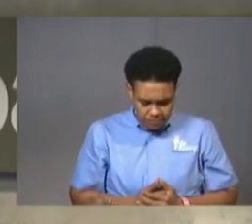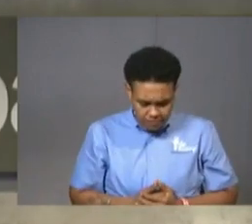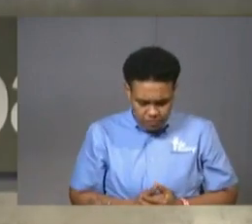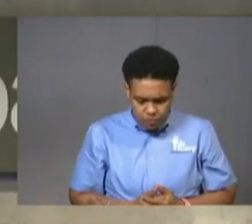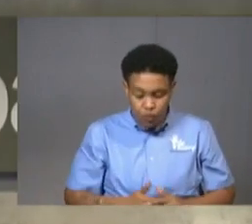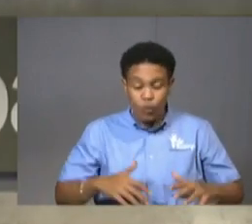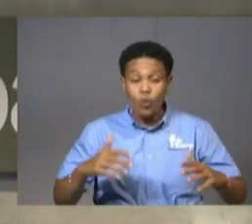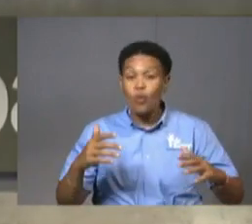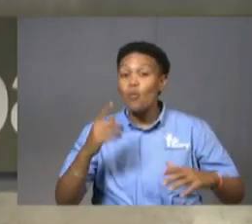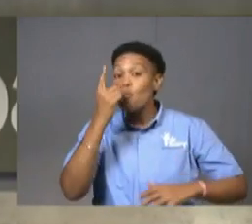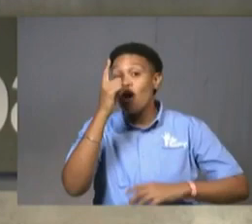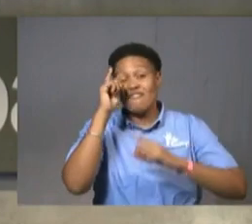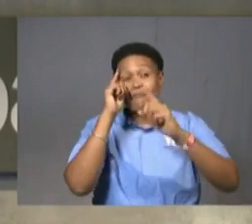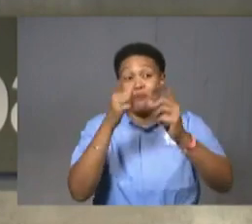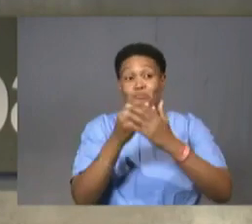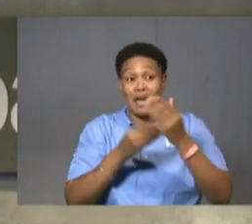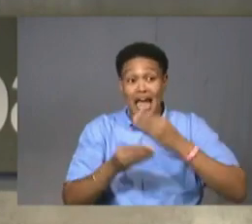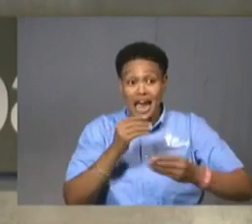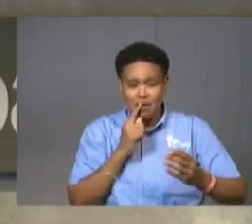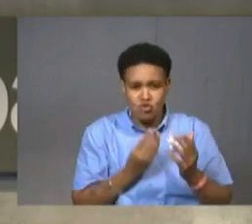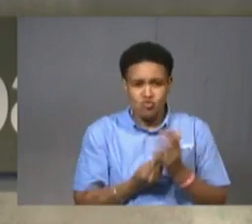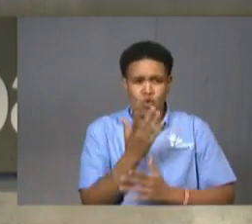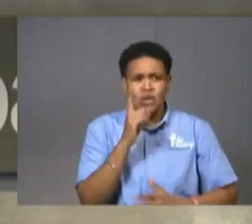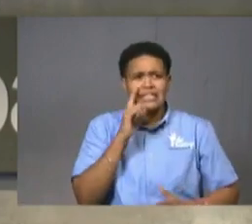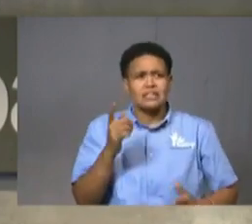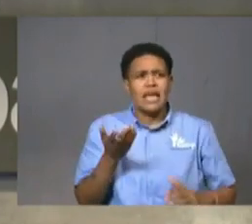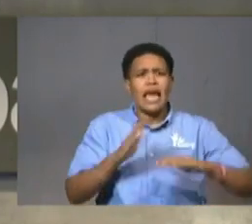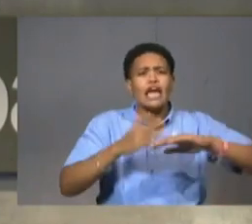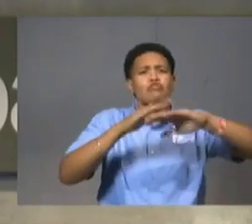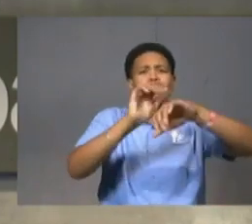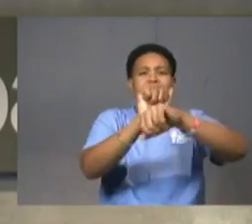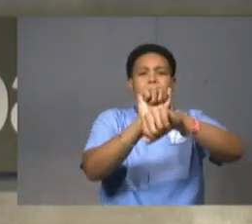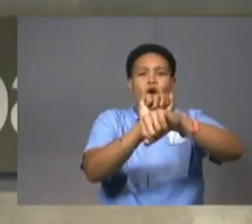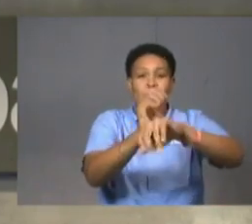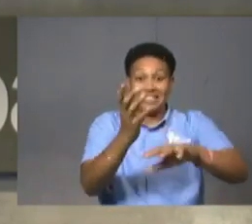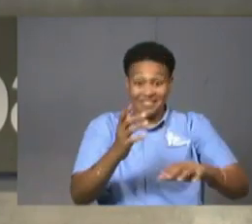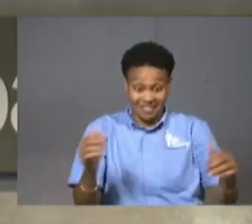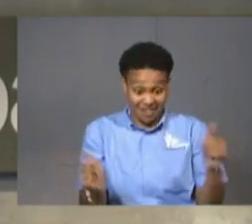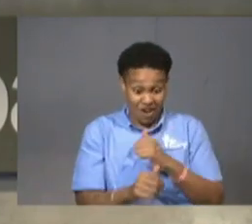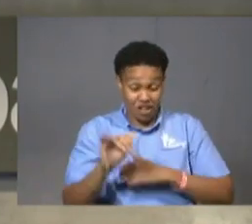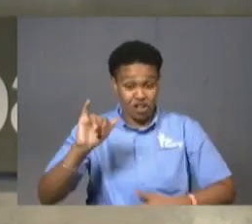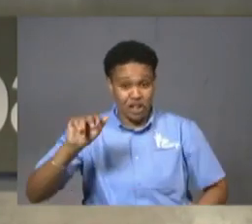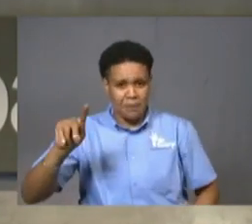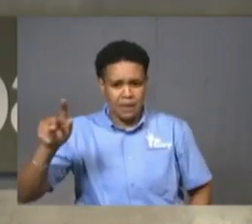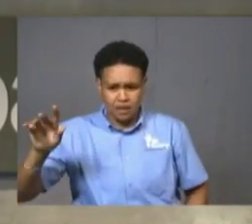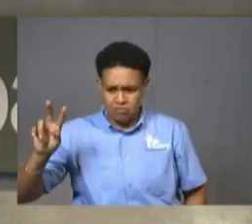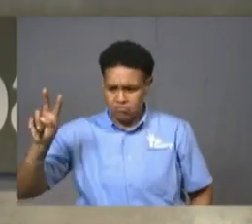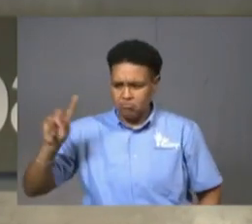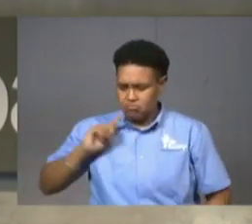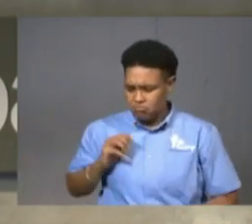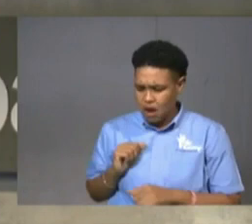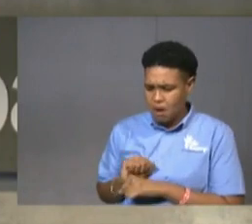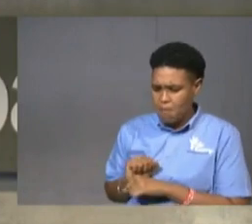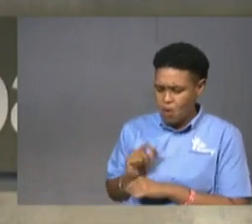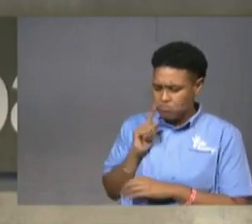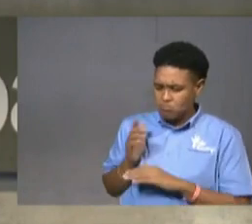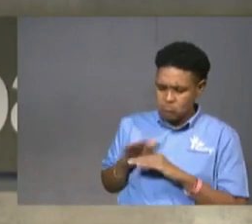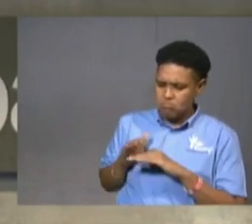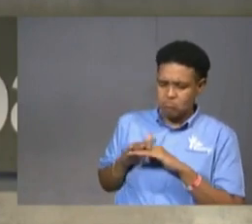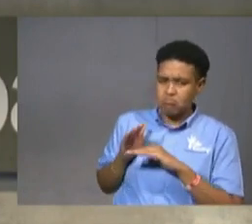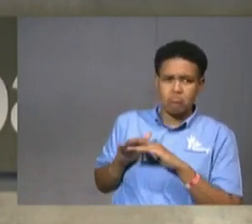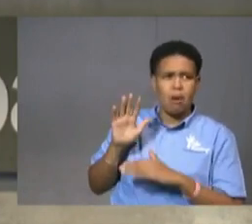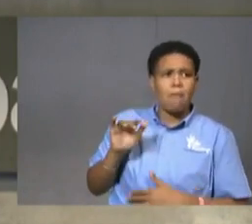of economic growth is to increase employment. Under the Jamaica Labour Party, employment has increased